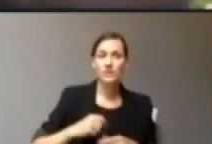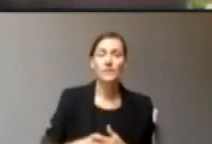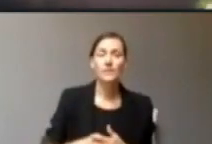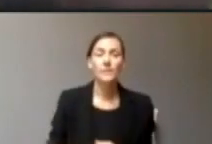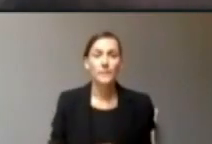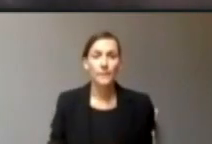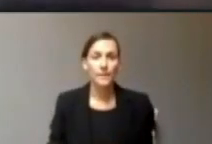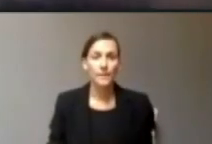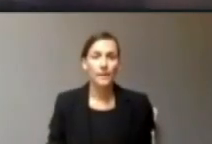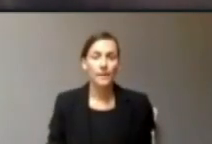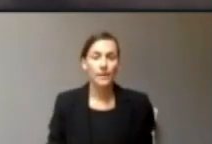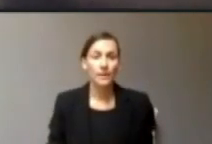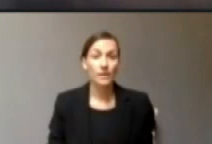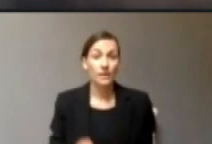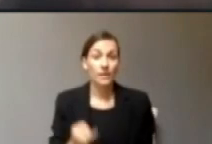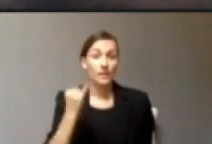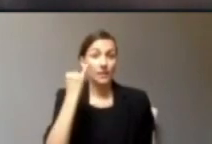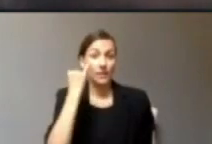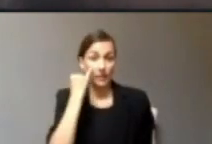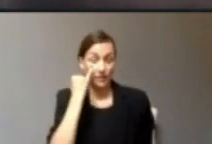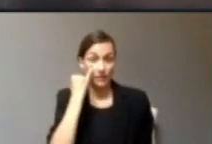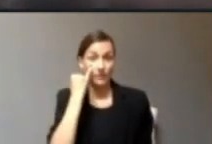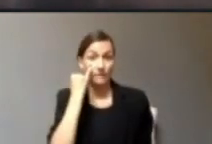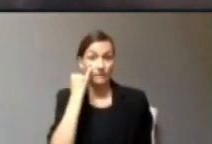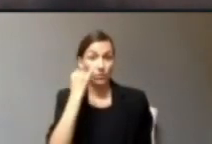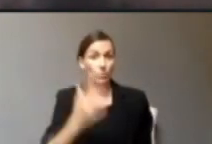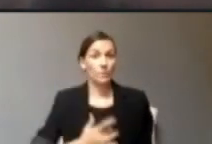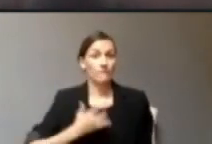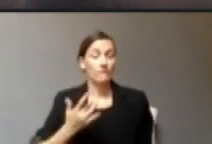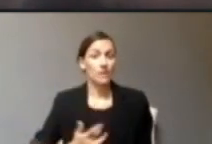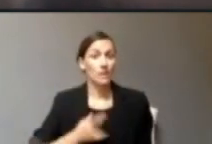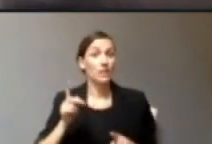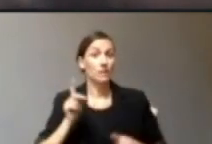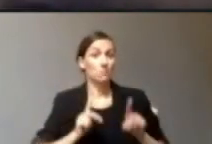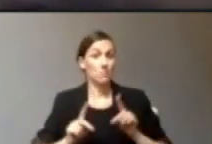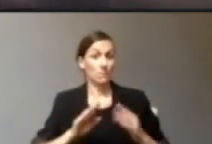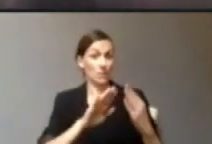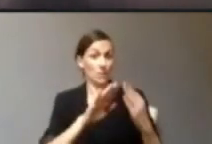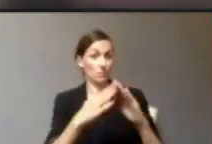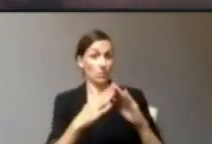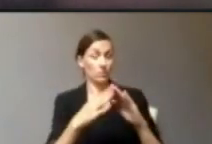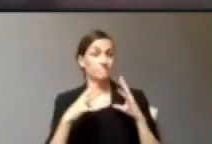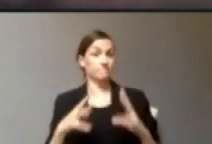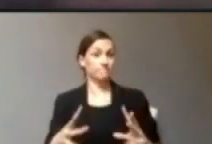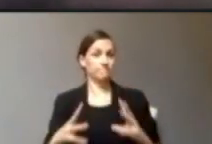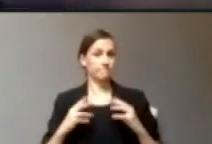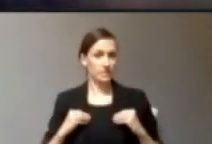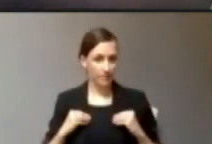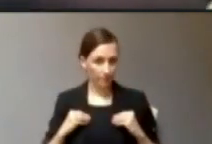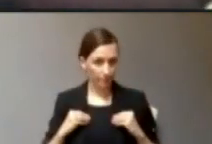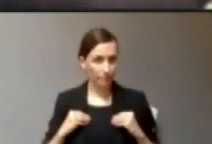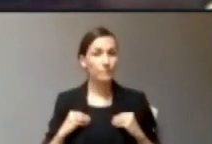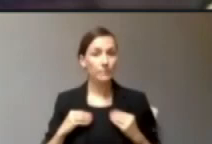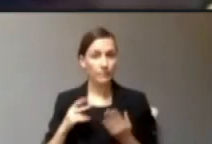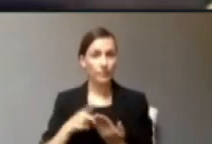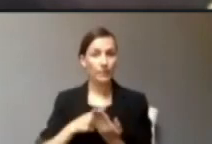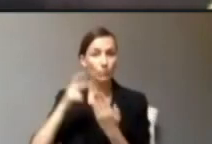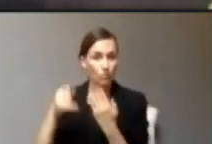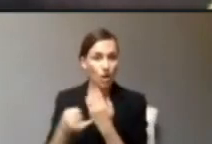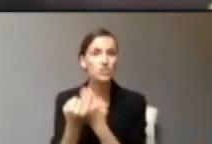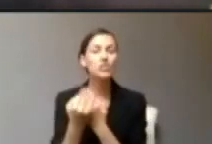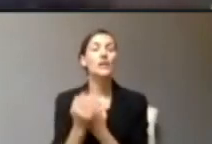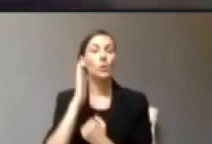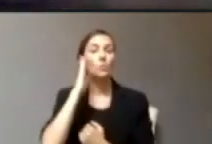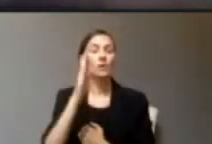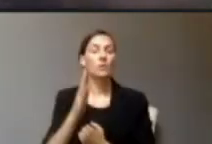And if we feel that people in the community are welcoming us to do the project there, we'll come in,